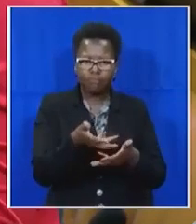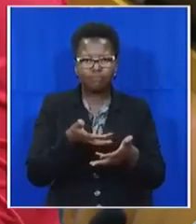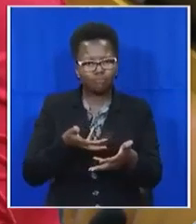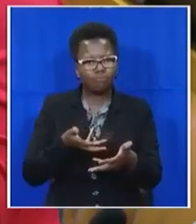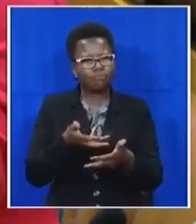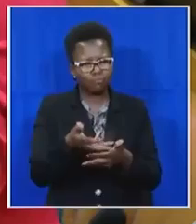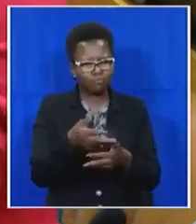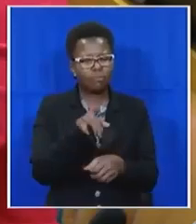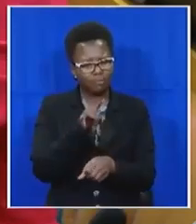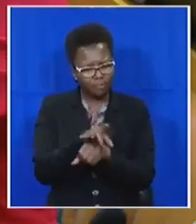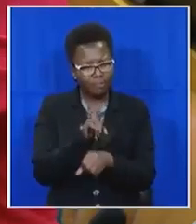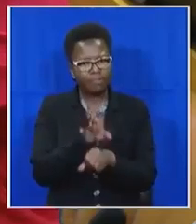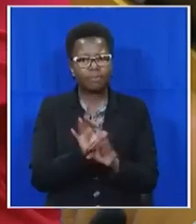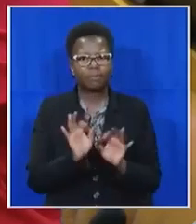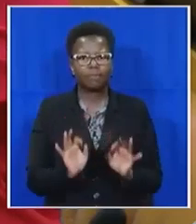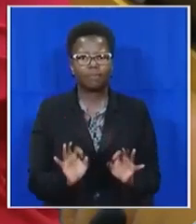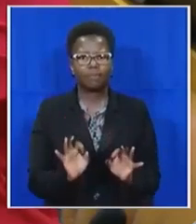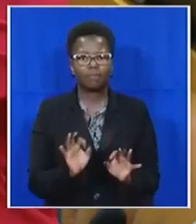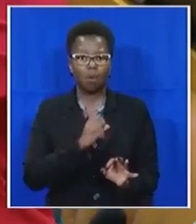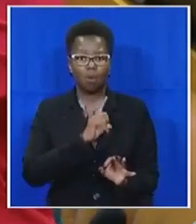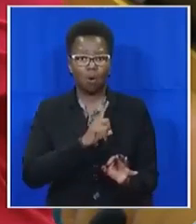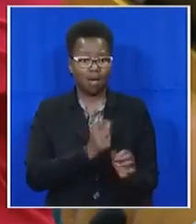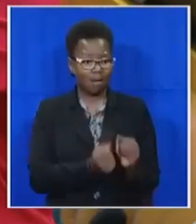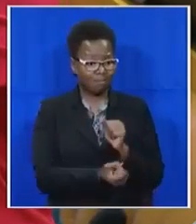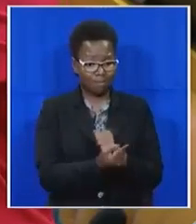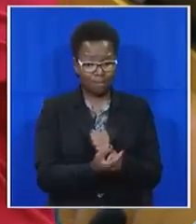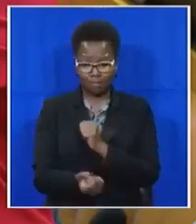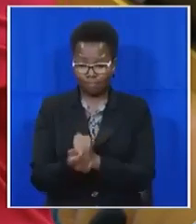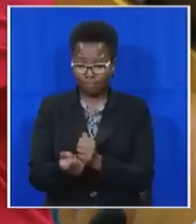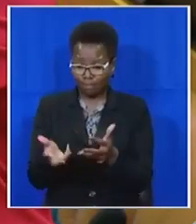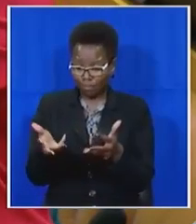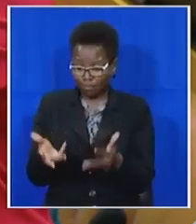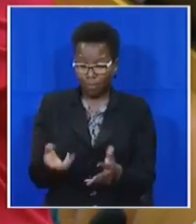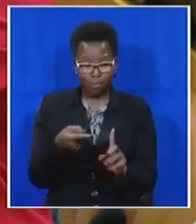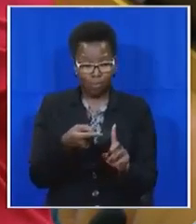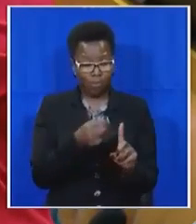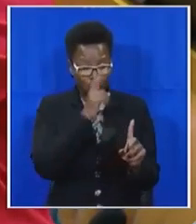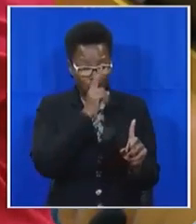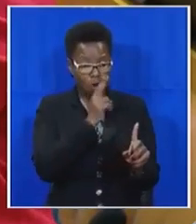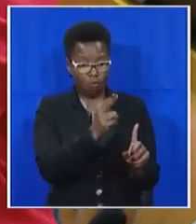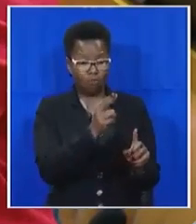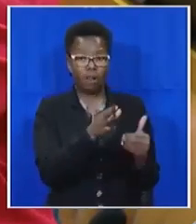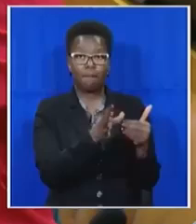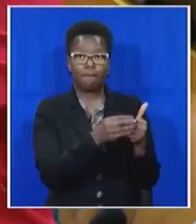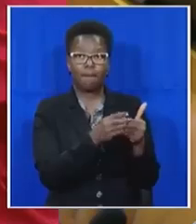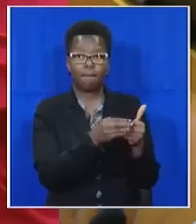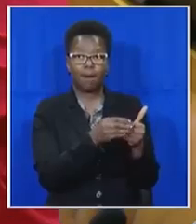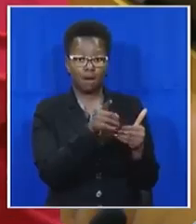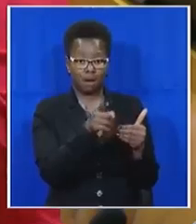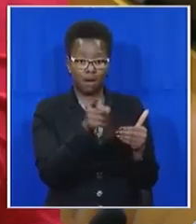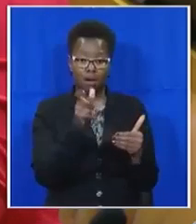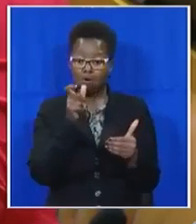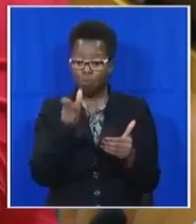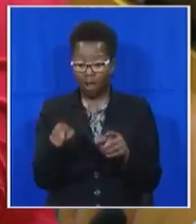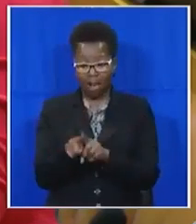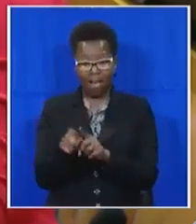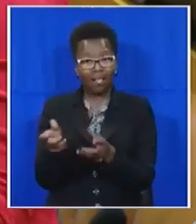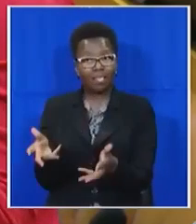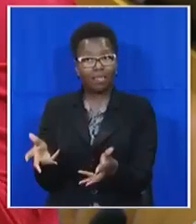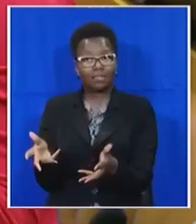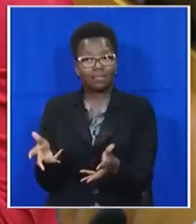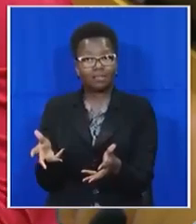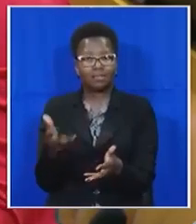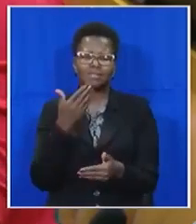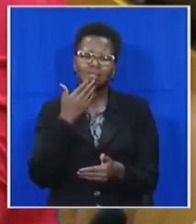manner, so that you avoid a situation where the honorable member then makes that kind of statement. So